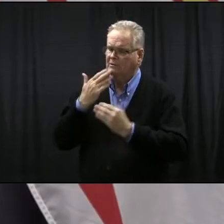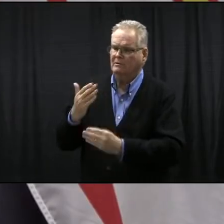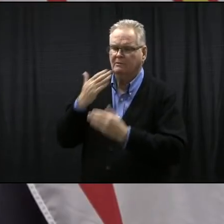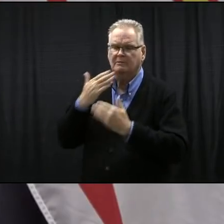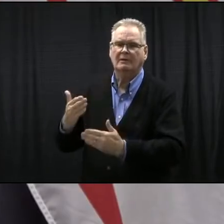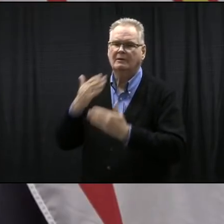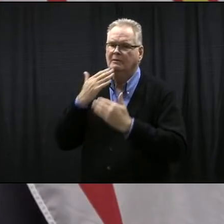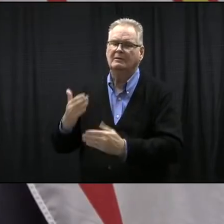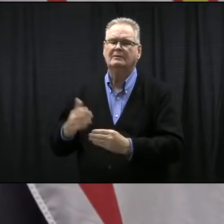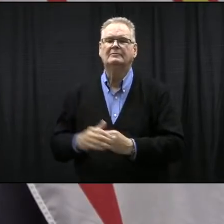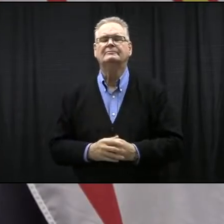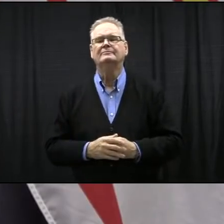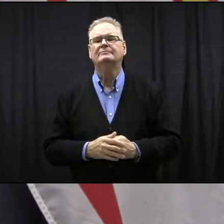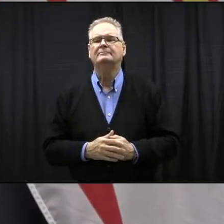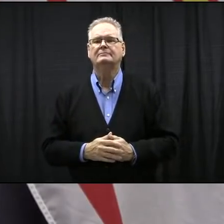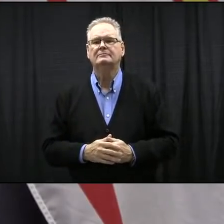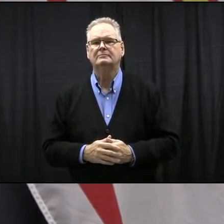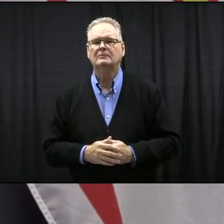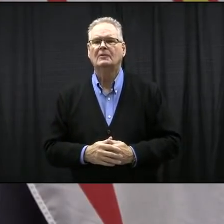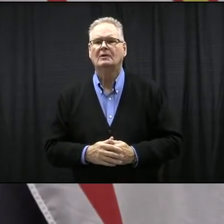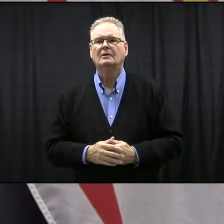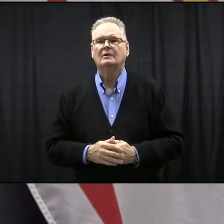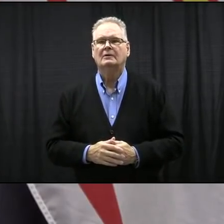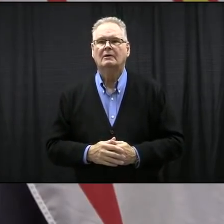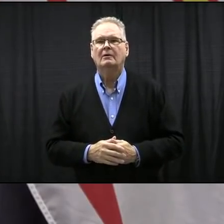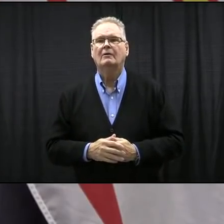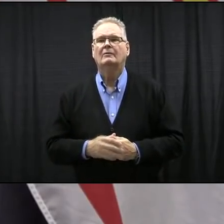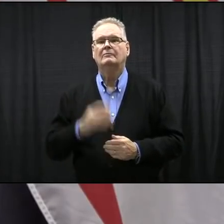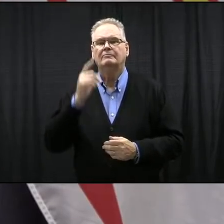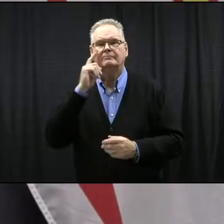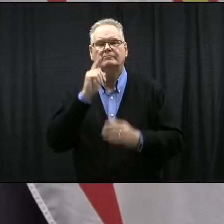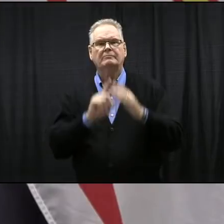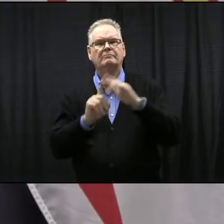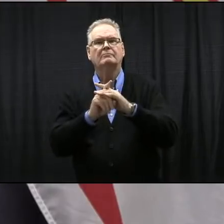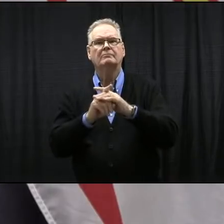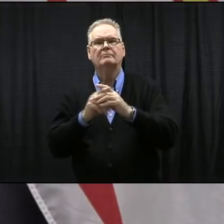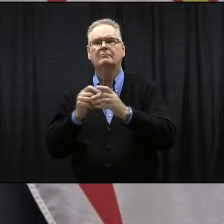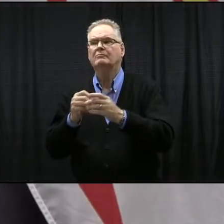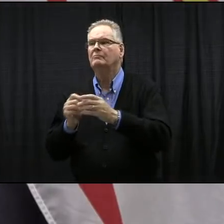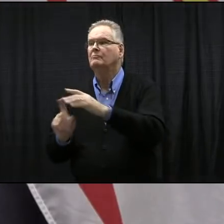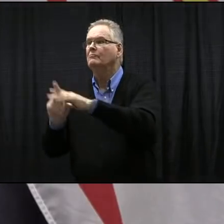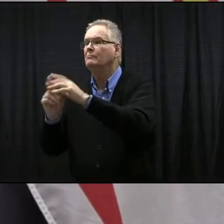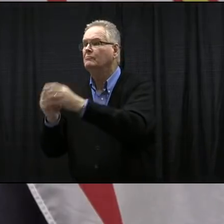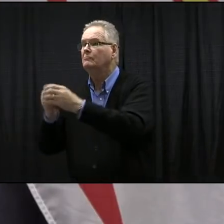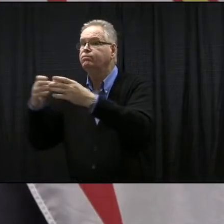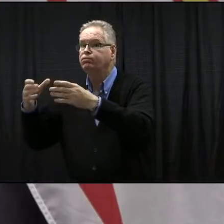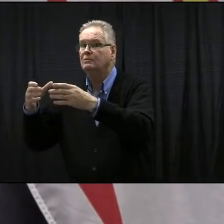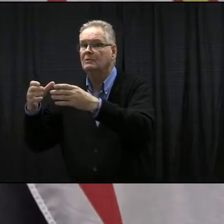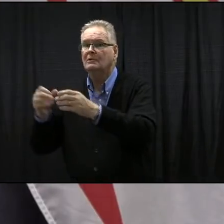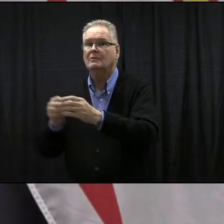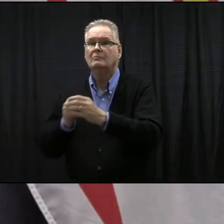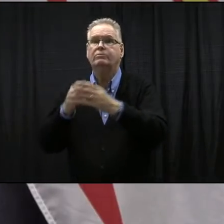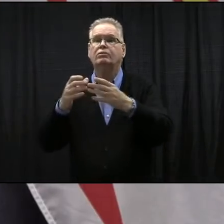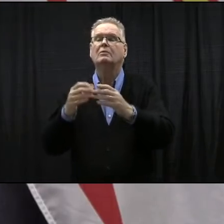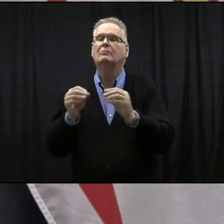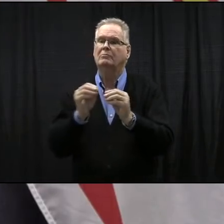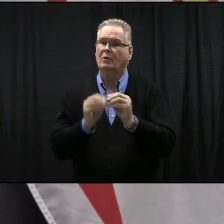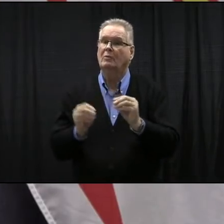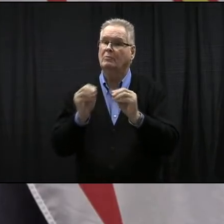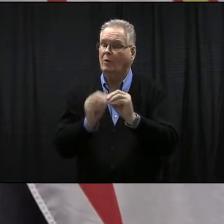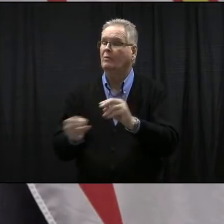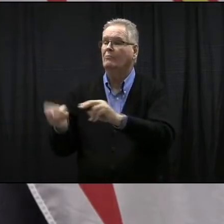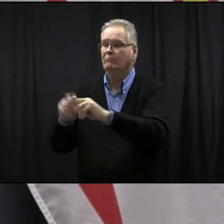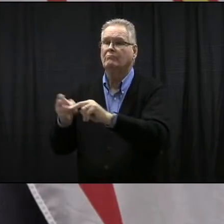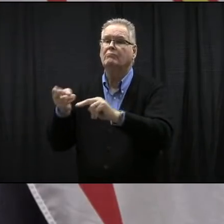expected with the 4th wave still underway outside the province. Atlantic Canada as a whole is starting to see the impacts